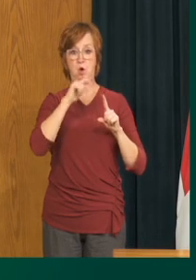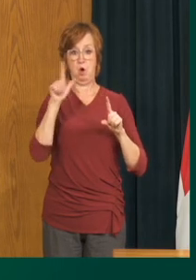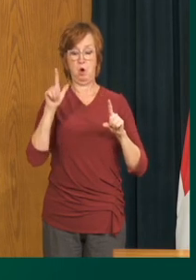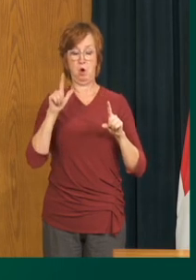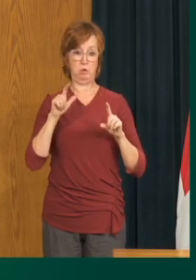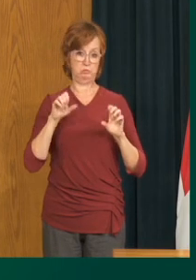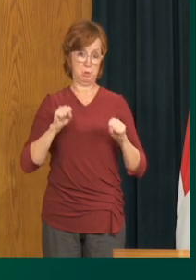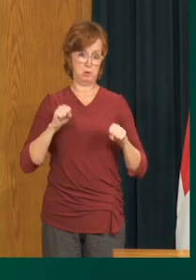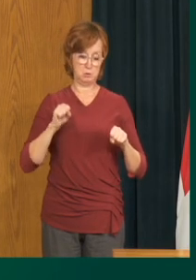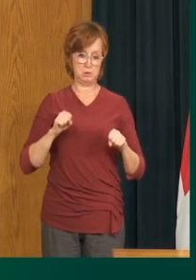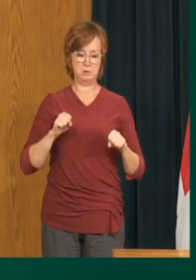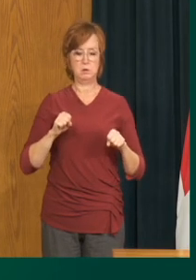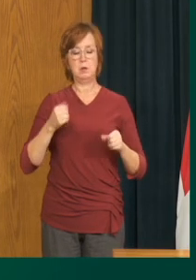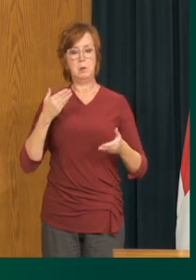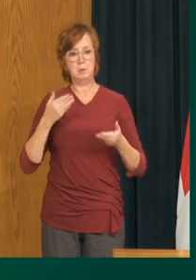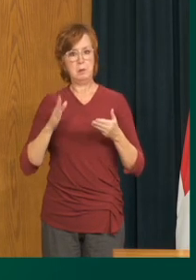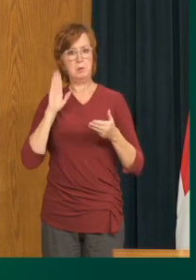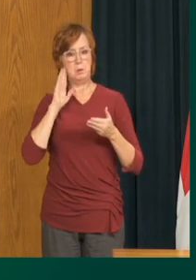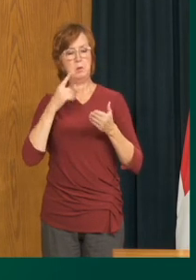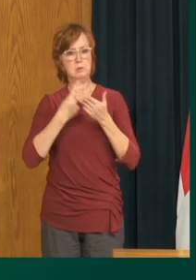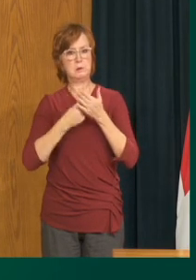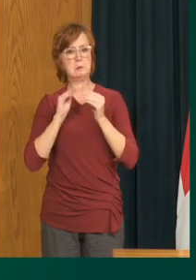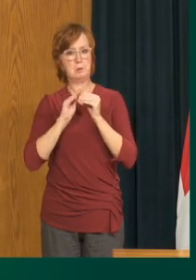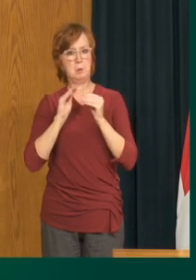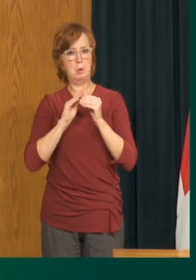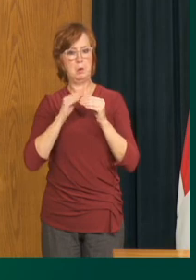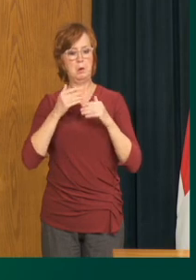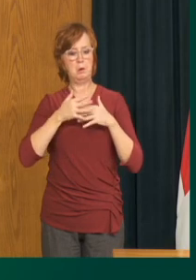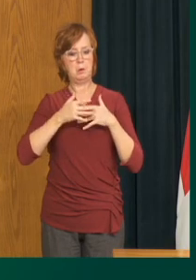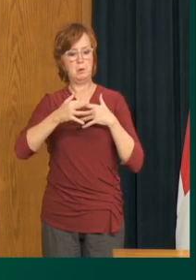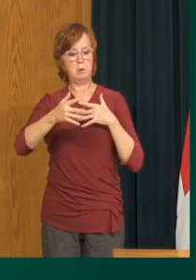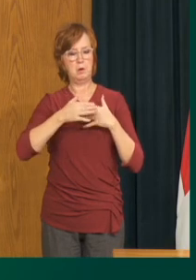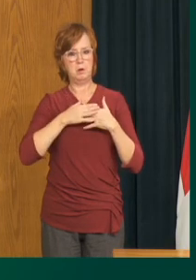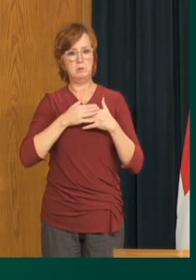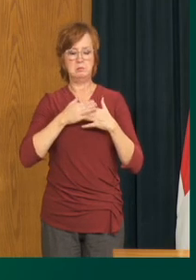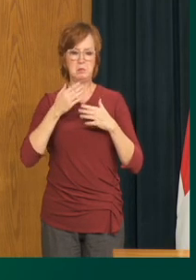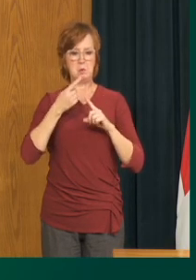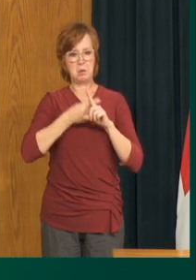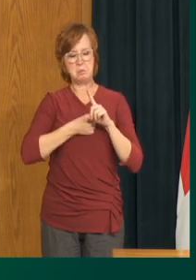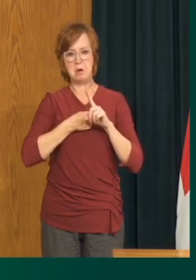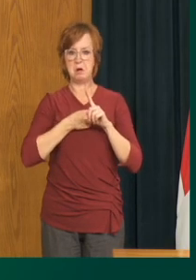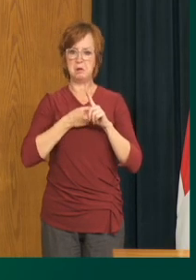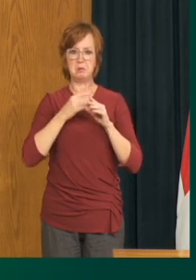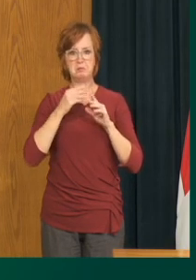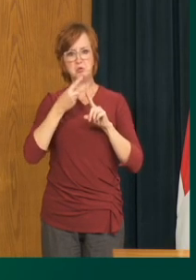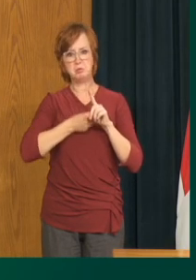next number of weeks and maybe month or two. So there are these